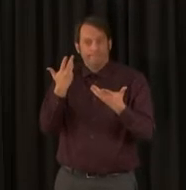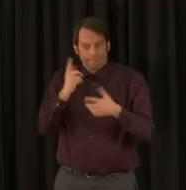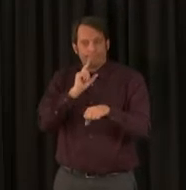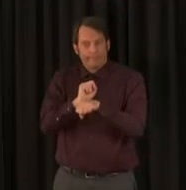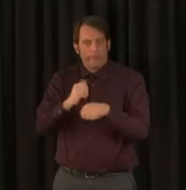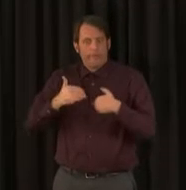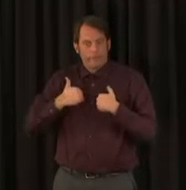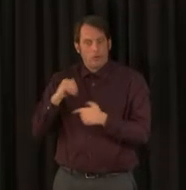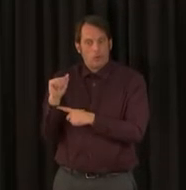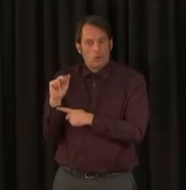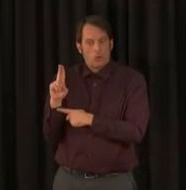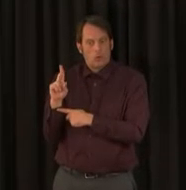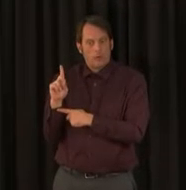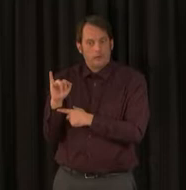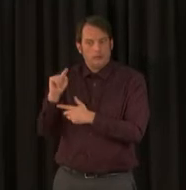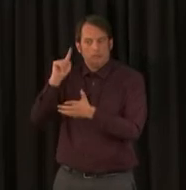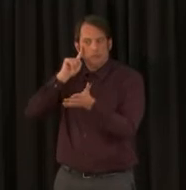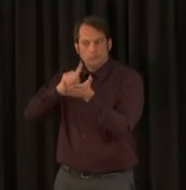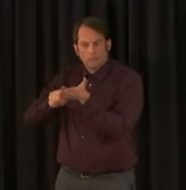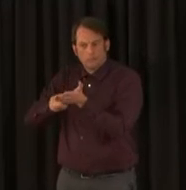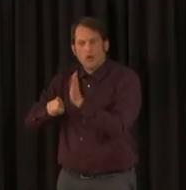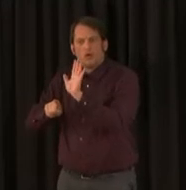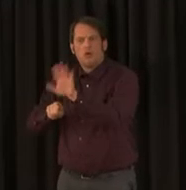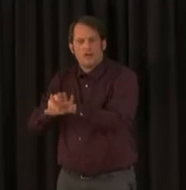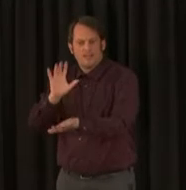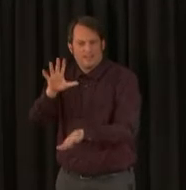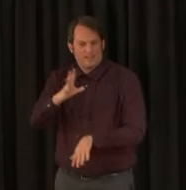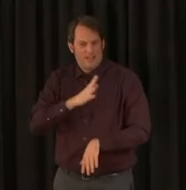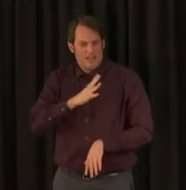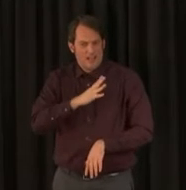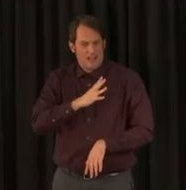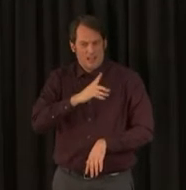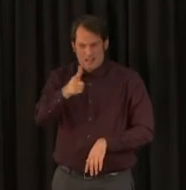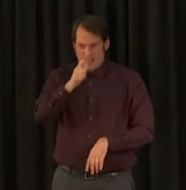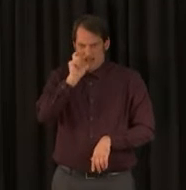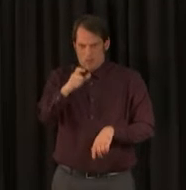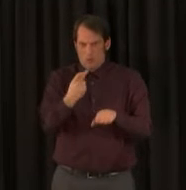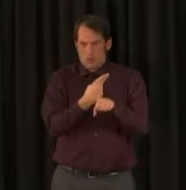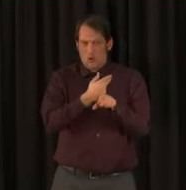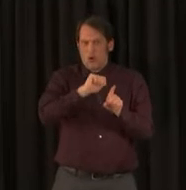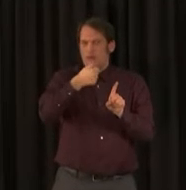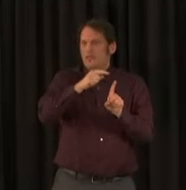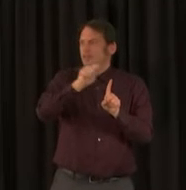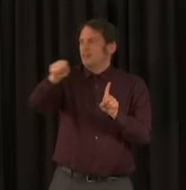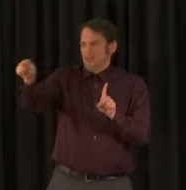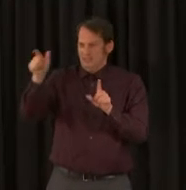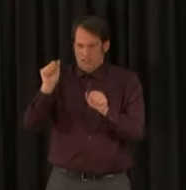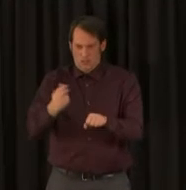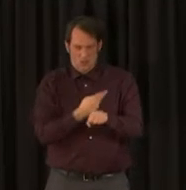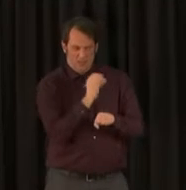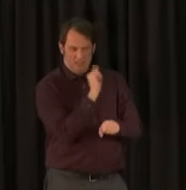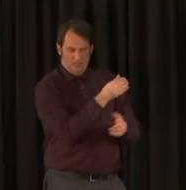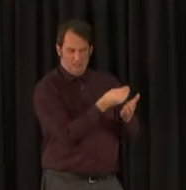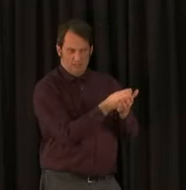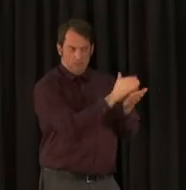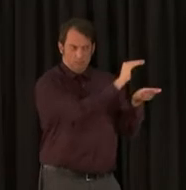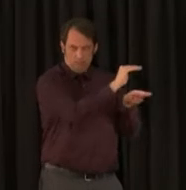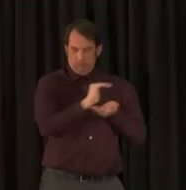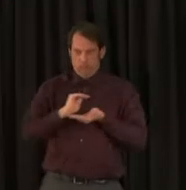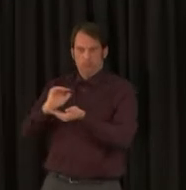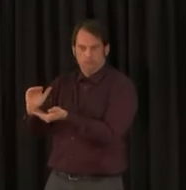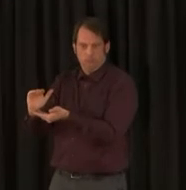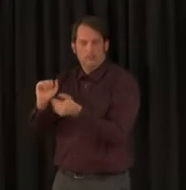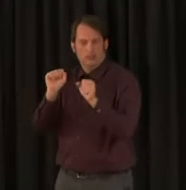don't, then you don't have to actually sign those financial statements, okay? Now, there are three